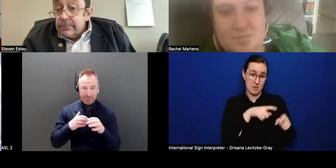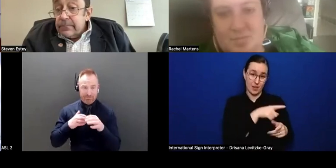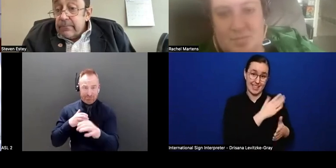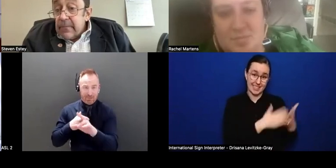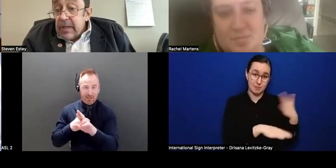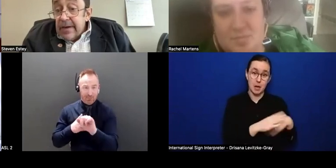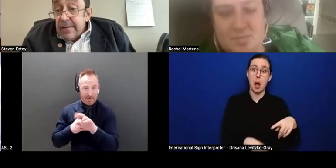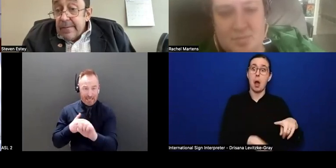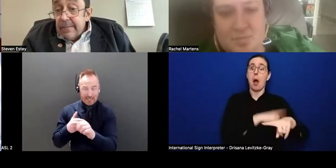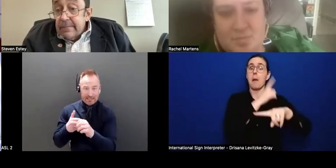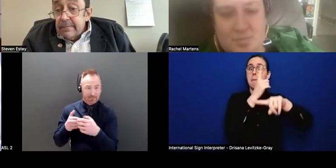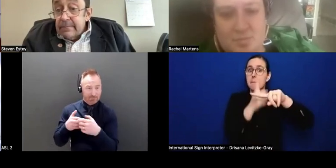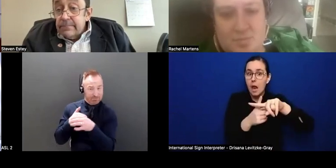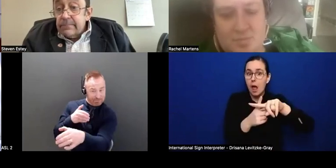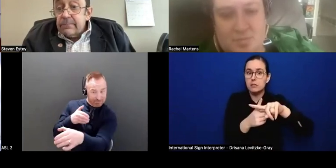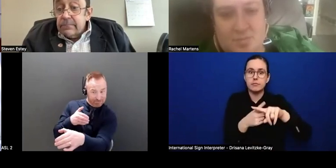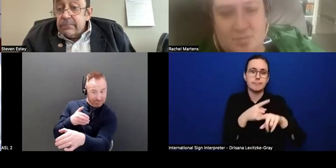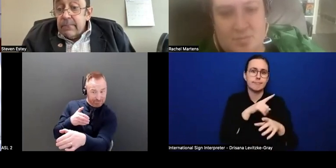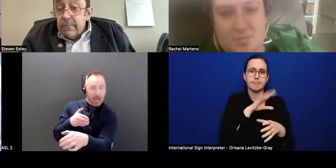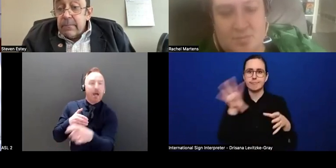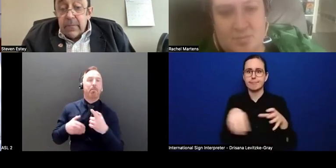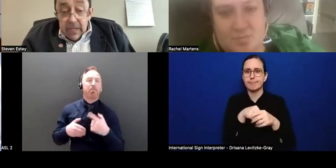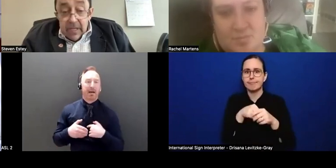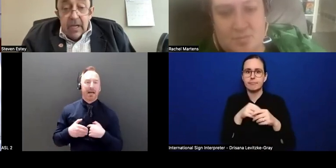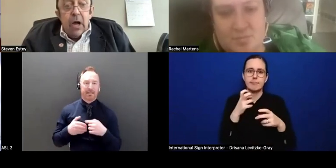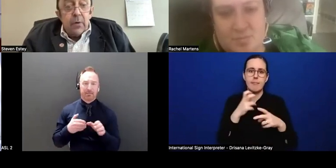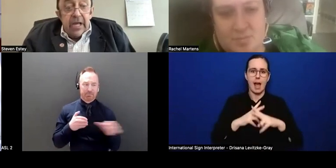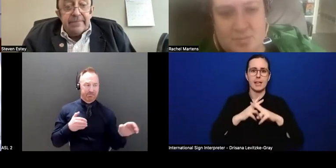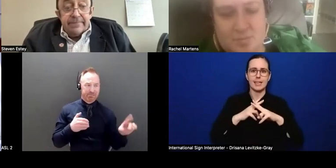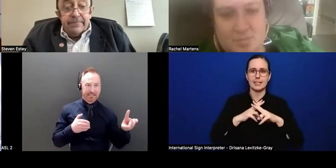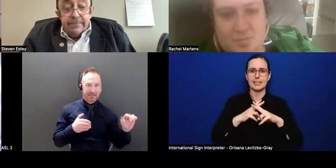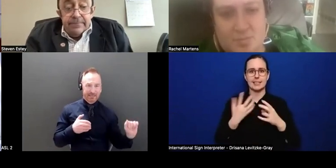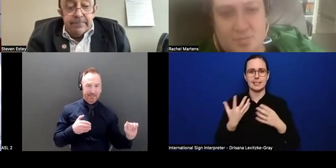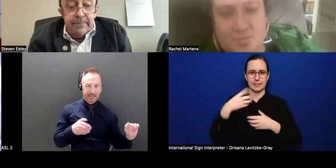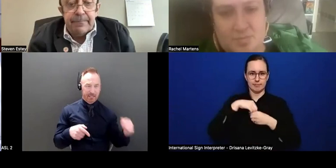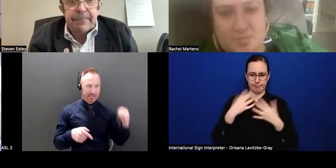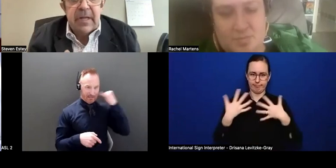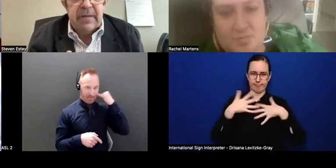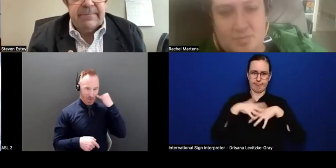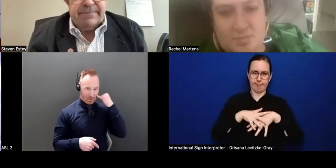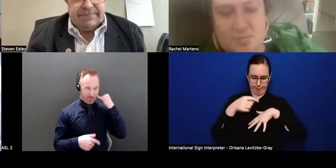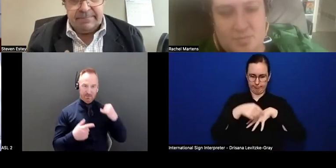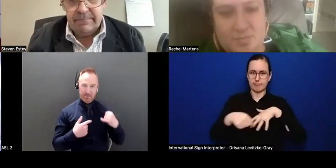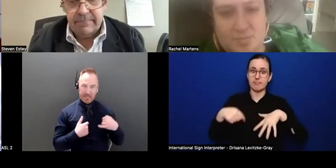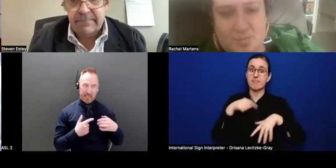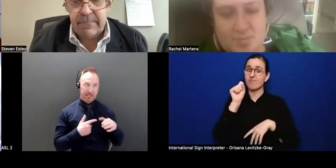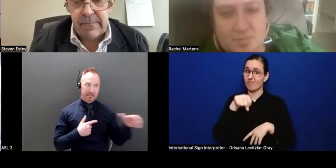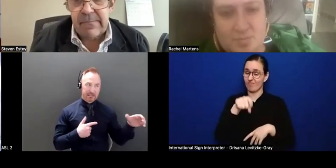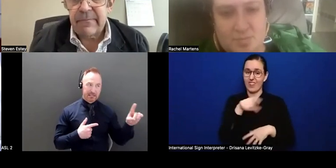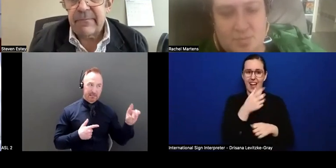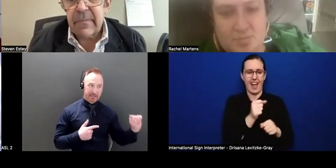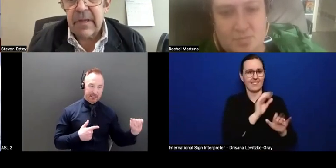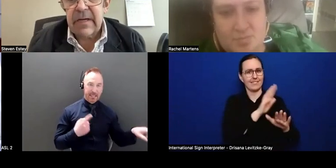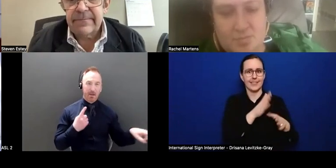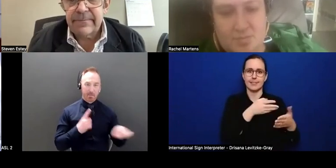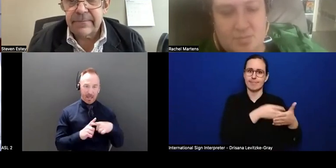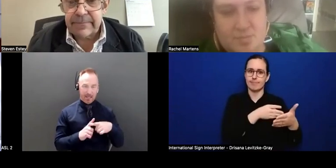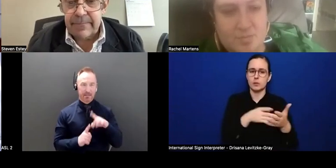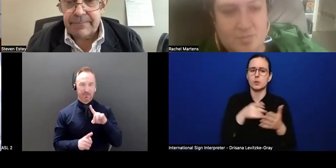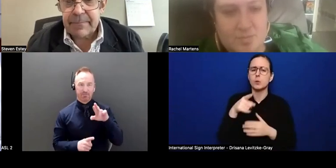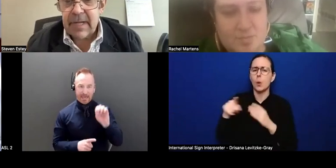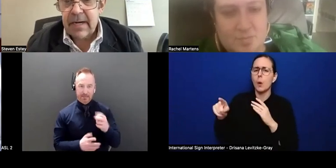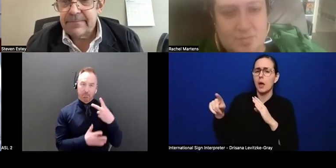two disaggregation. So if you could email me, I will quickly check our website to see if anything has been published during